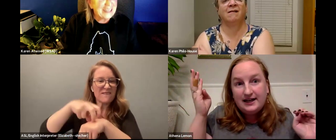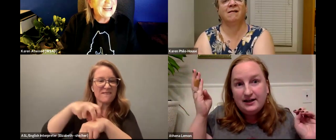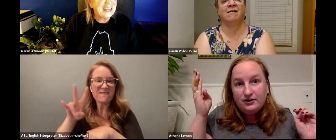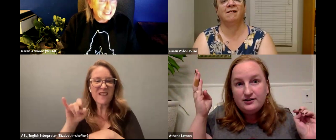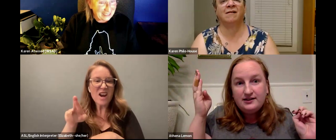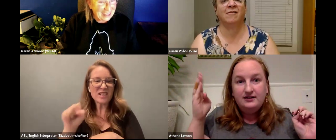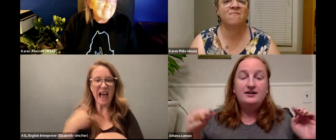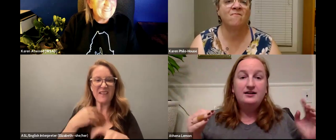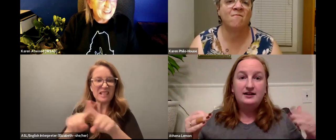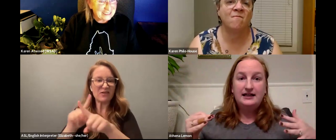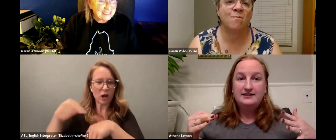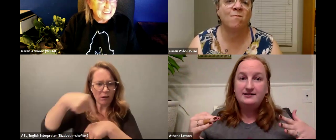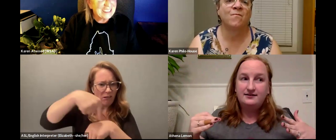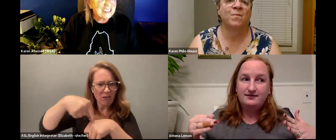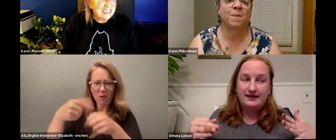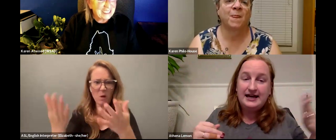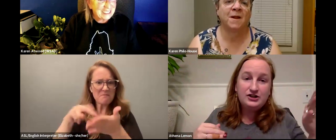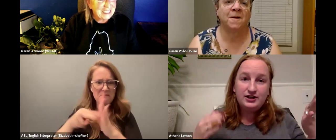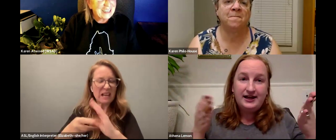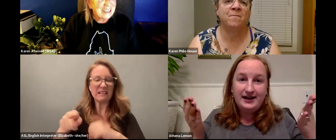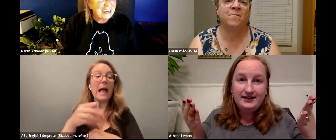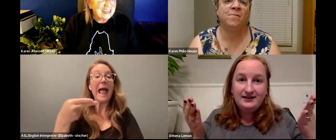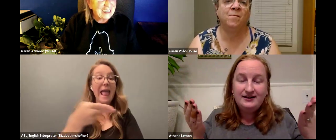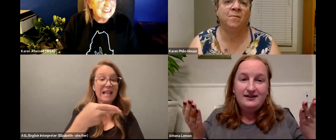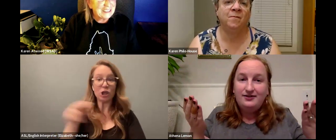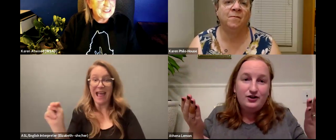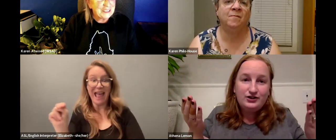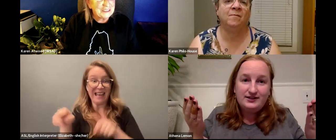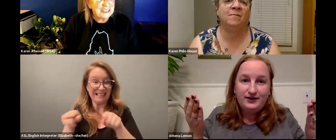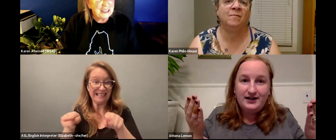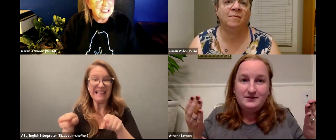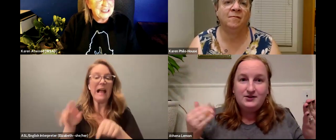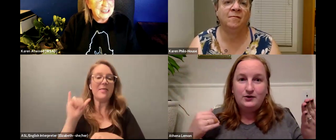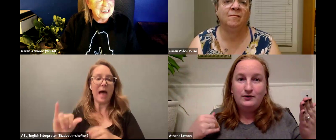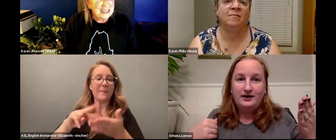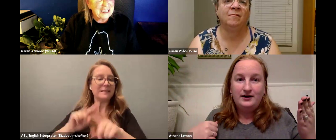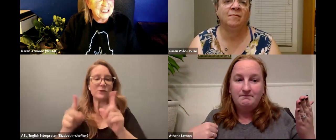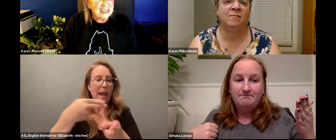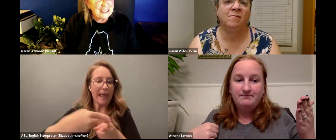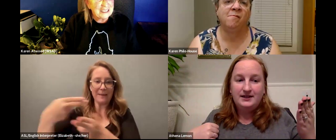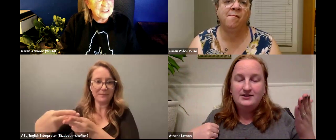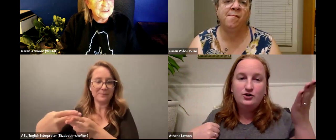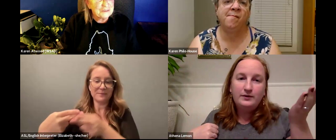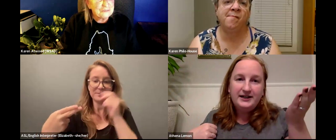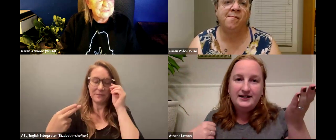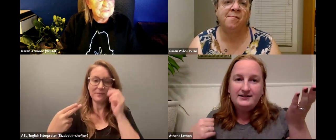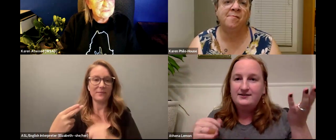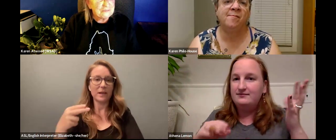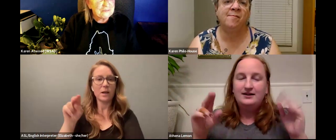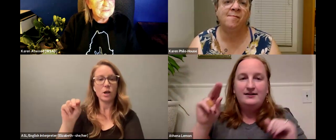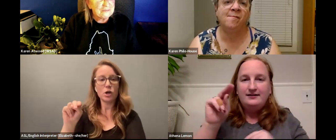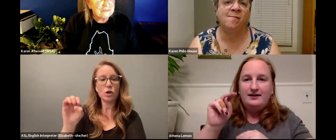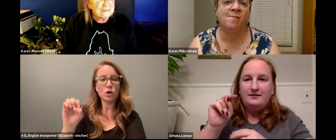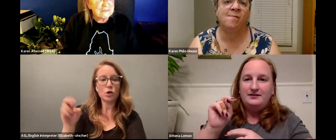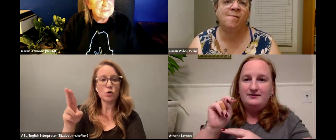surface indicators? It's the H and the N, they're just different names. So it's